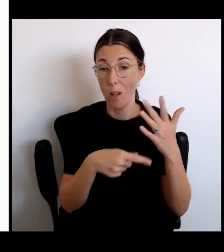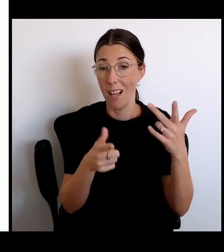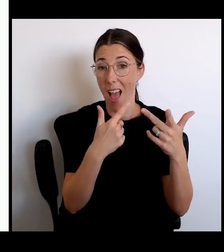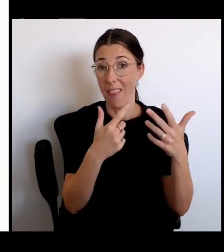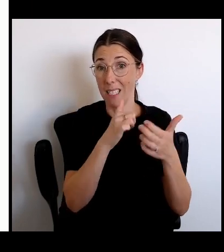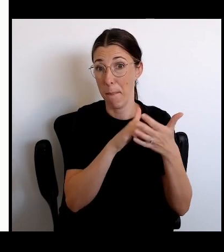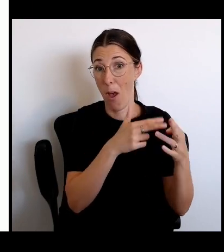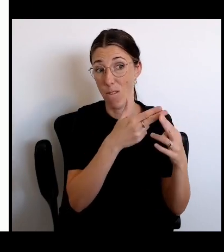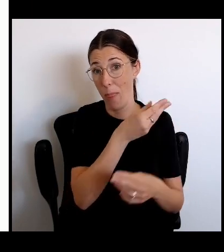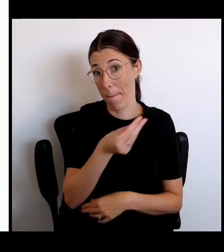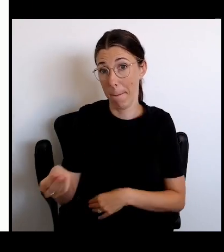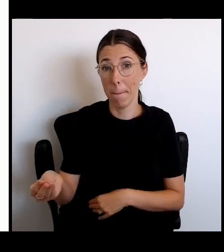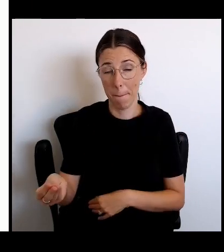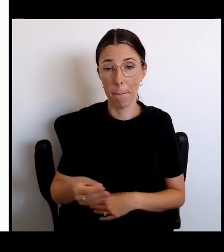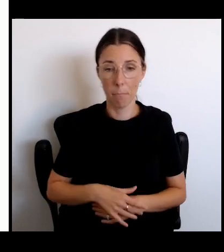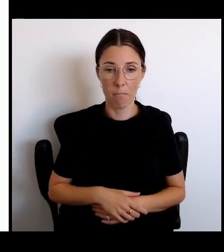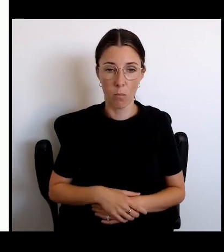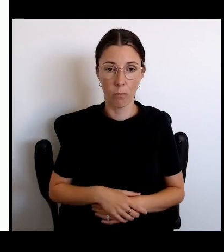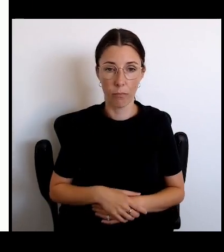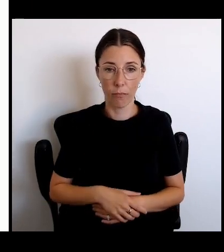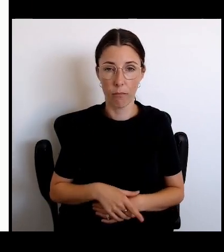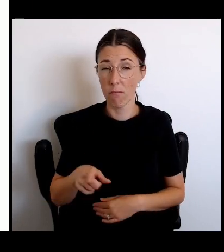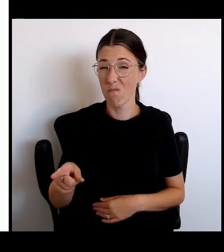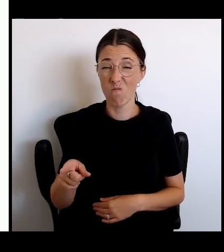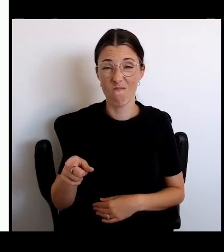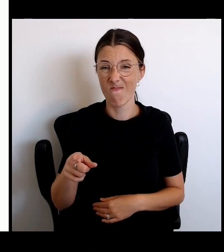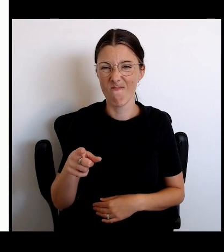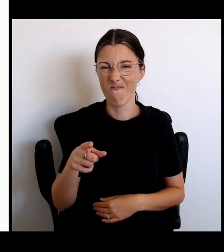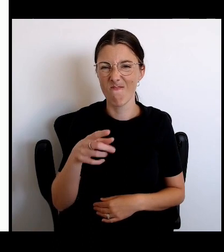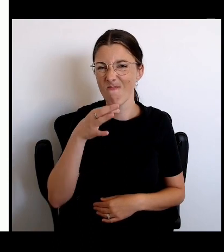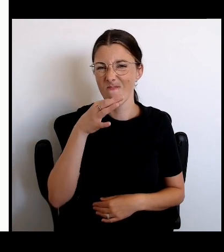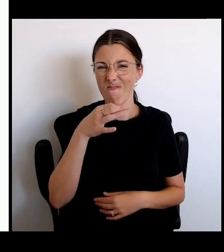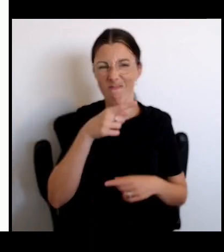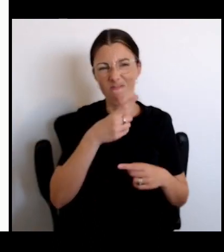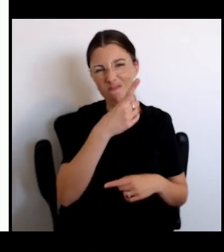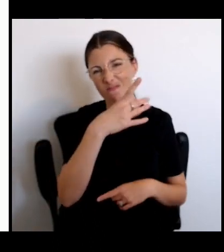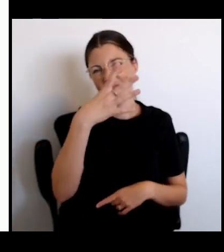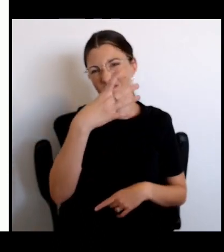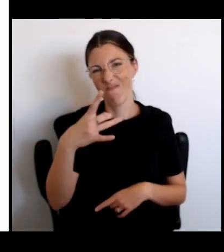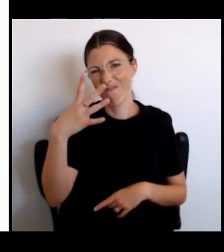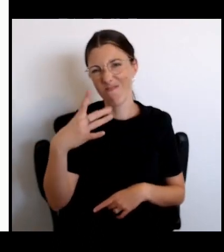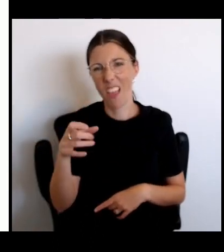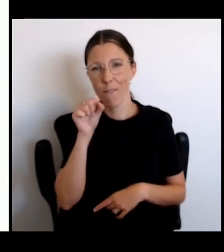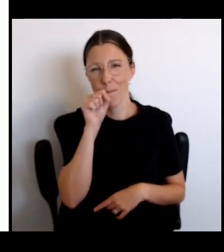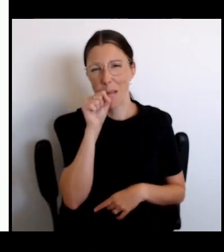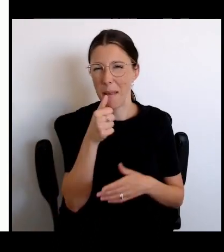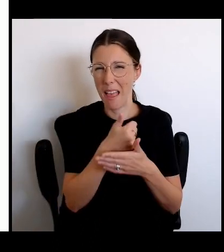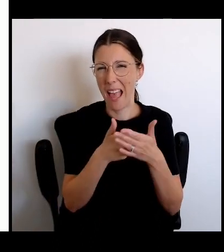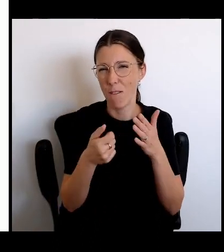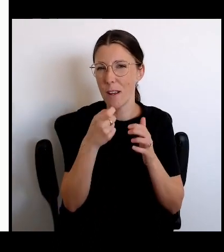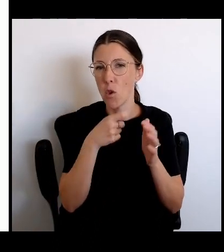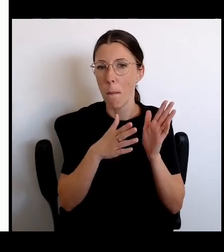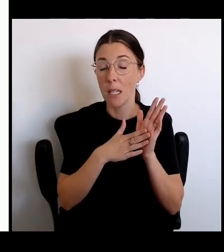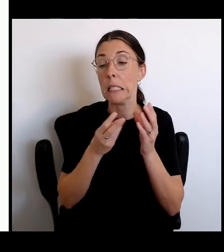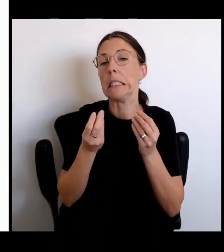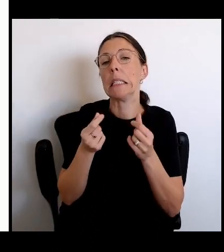So how are they vaping? Infrequently, as I said, about every few months, but certainly there are teens in here that are vaping weekly or every